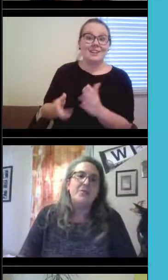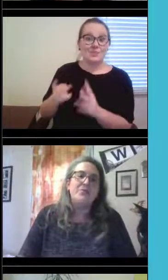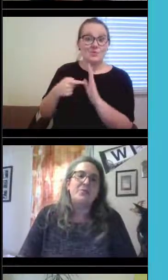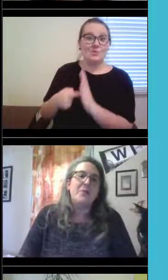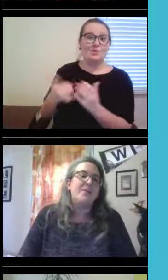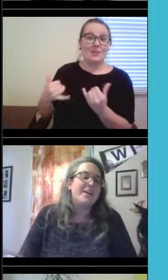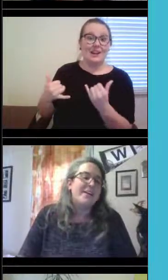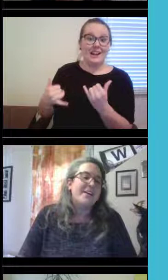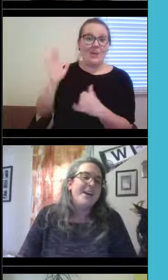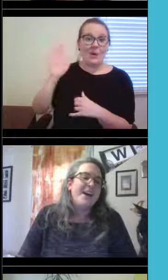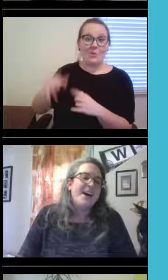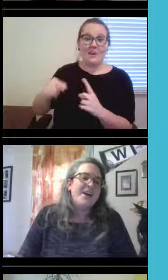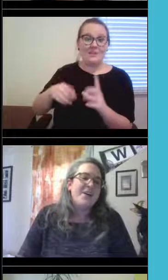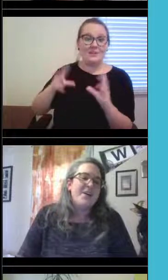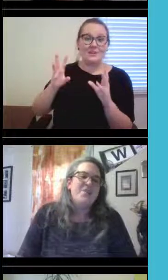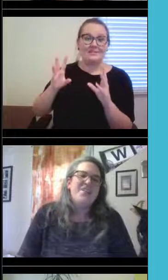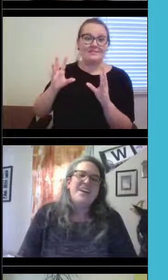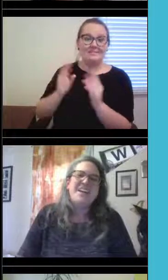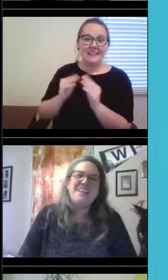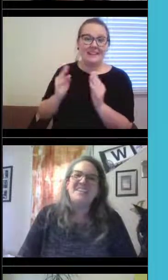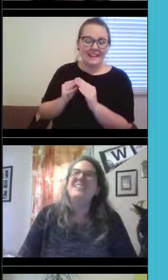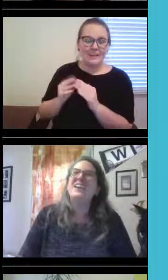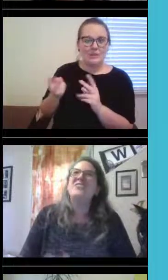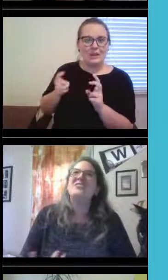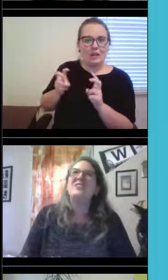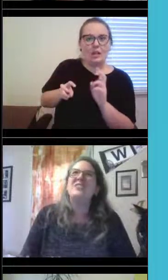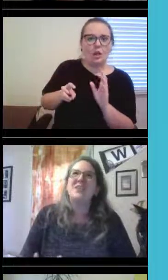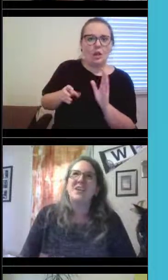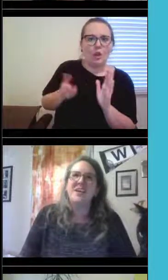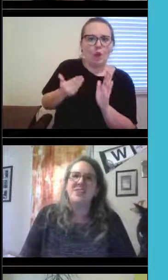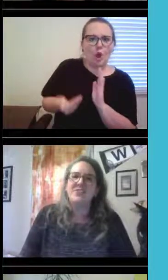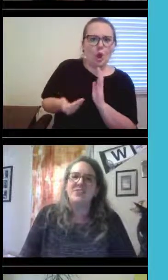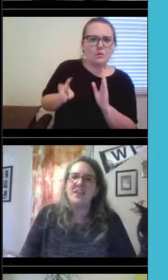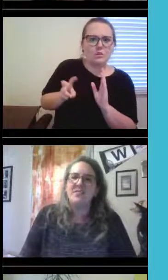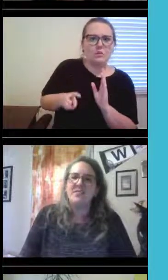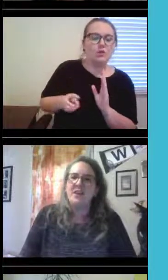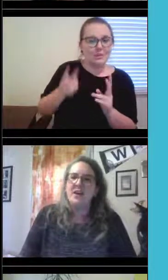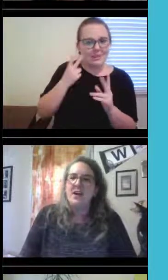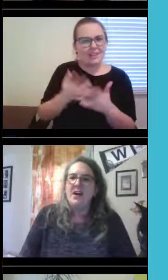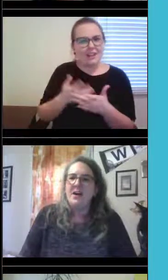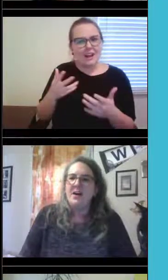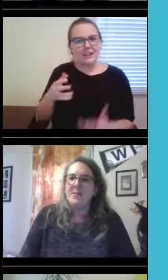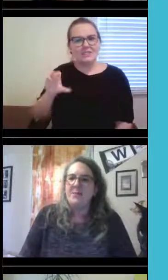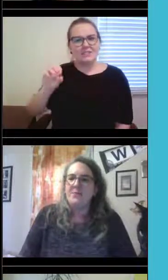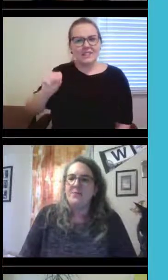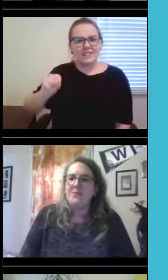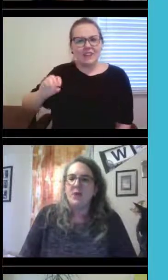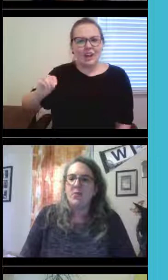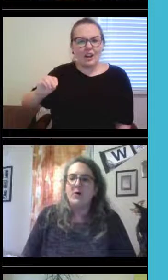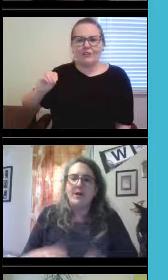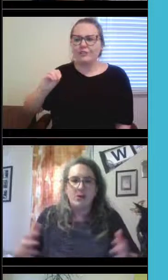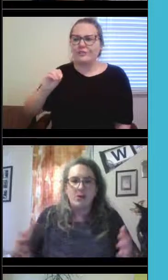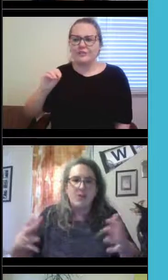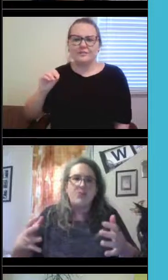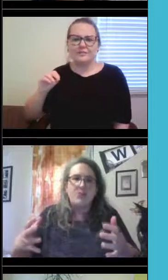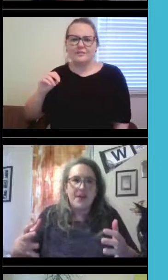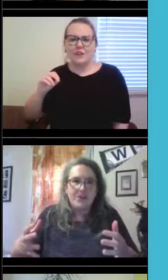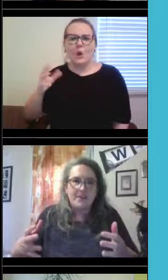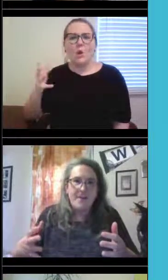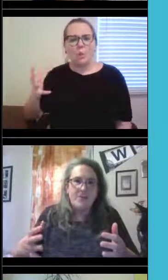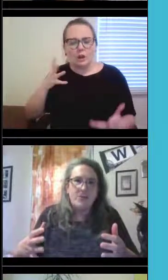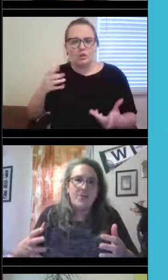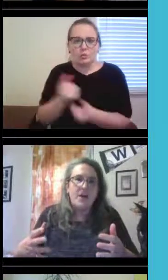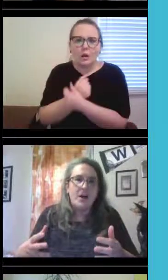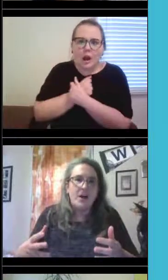demonstrating throughout this webinar. But I see a lot of significant others kind of want to like crush